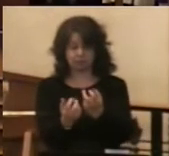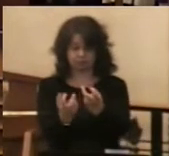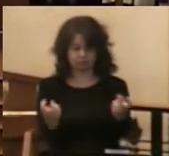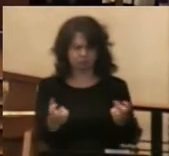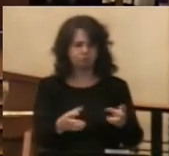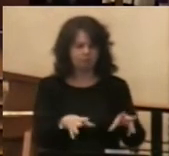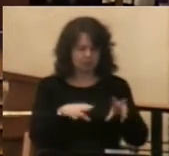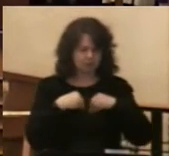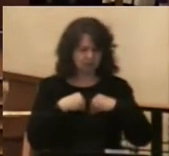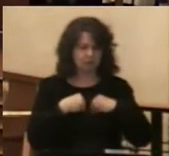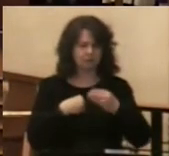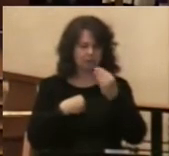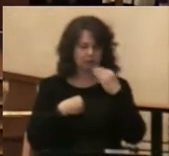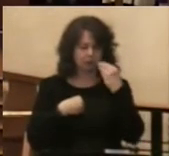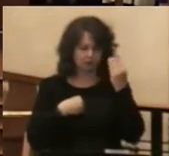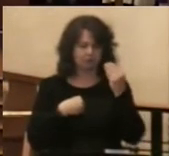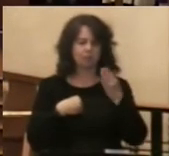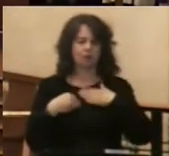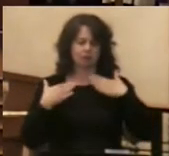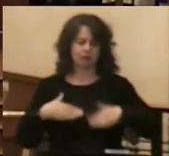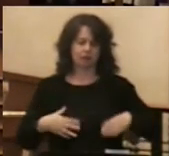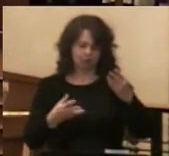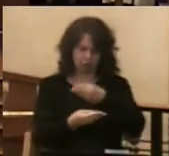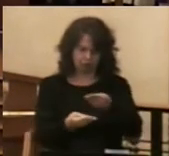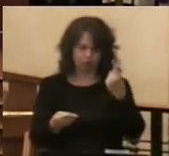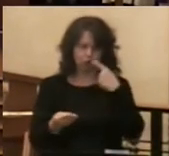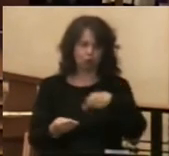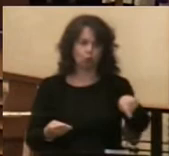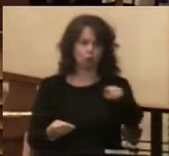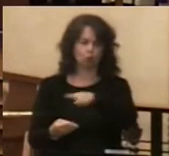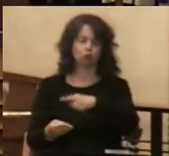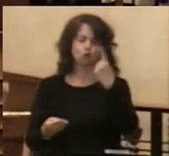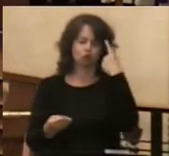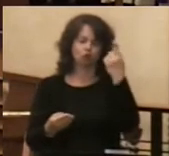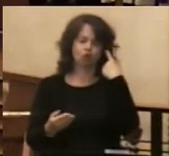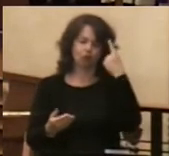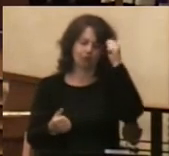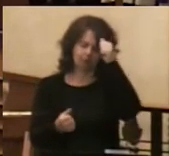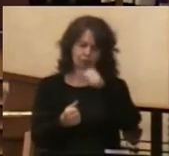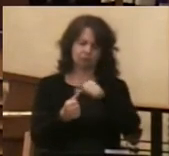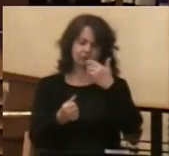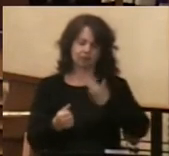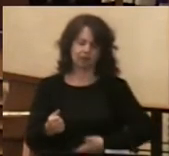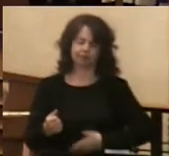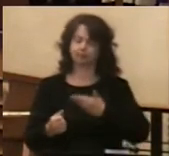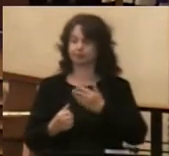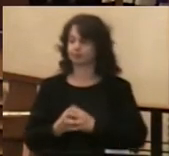This is my body given for you. Do this for the remembrance of me."